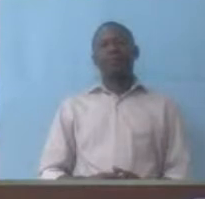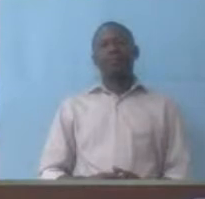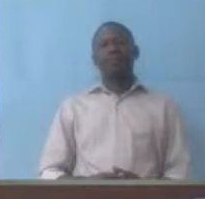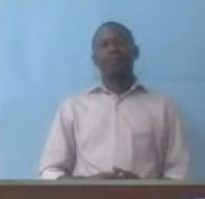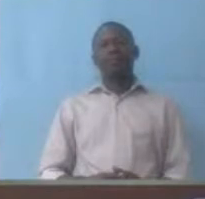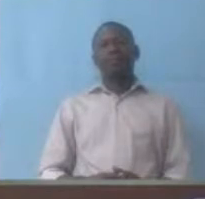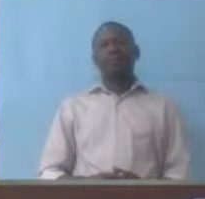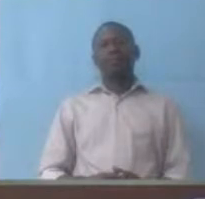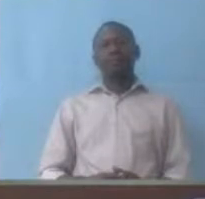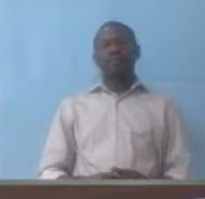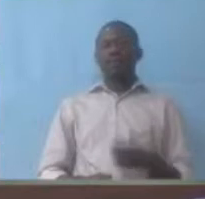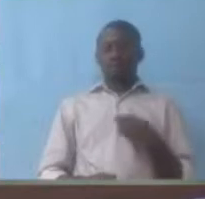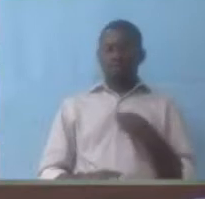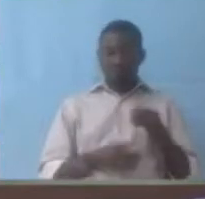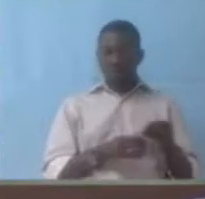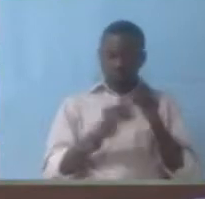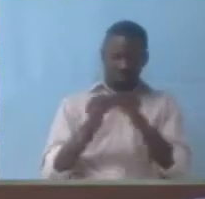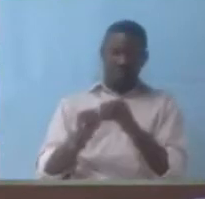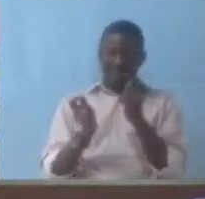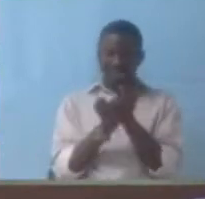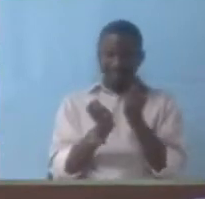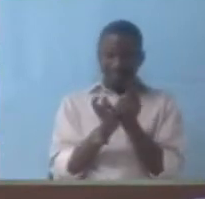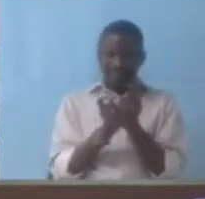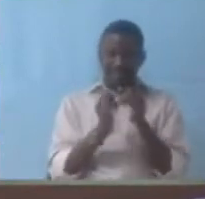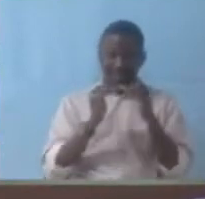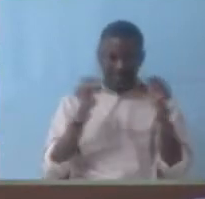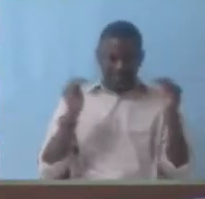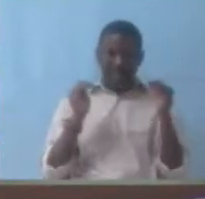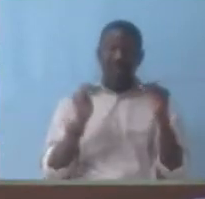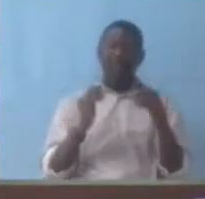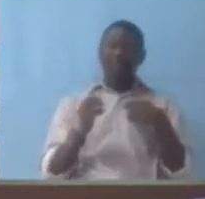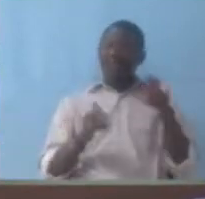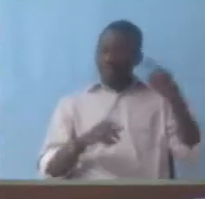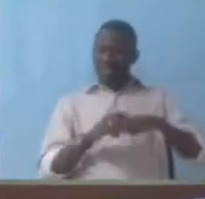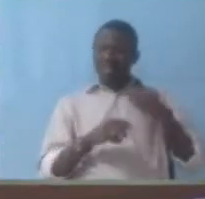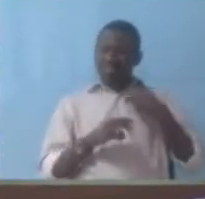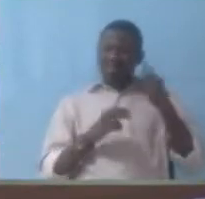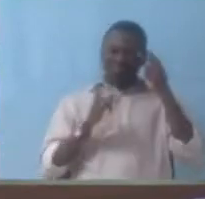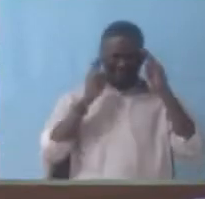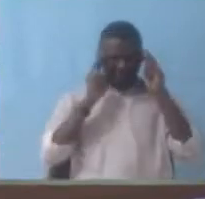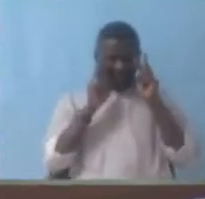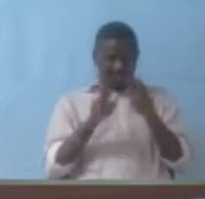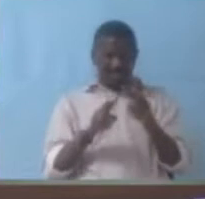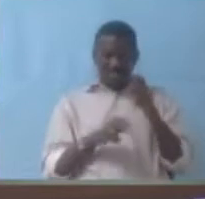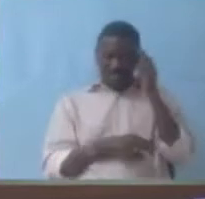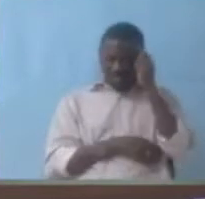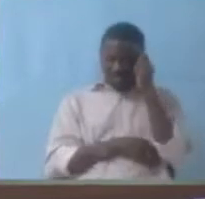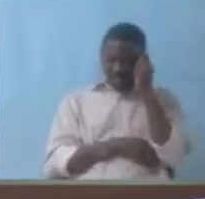Just to put things in context, ruka kolu tembendi, I was very concerned when I came at the